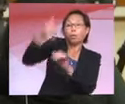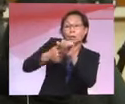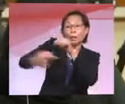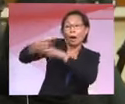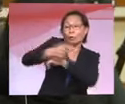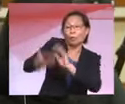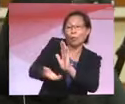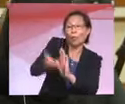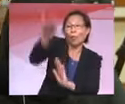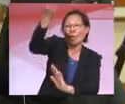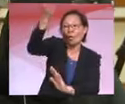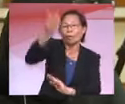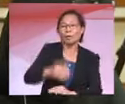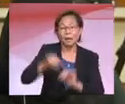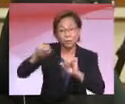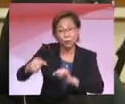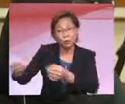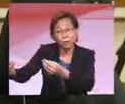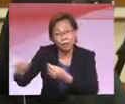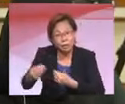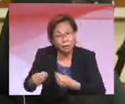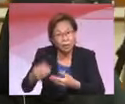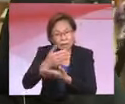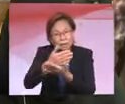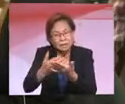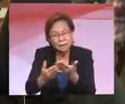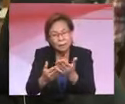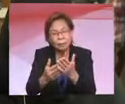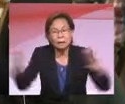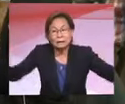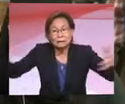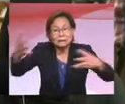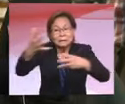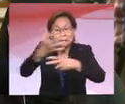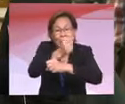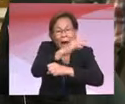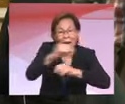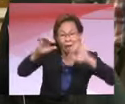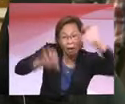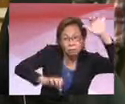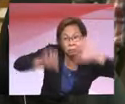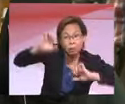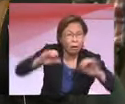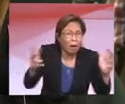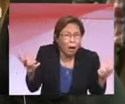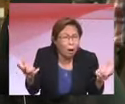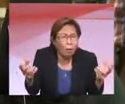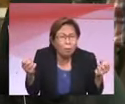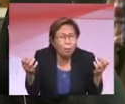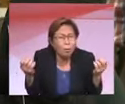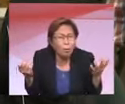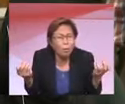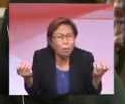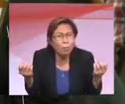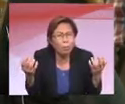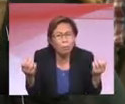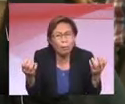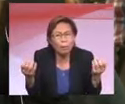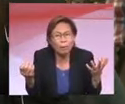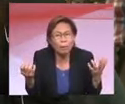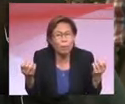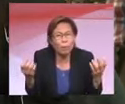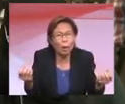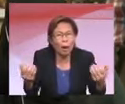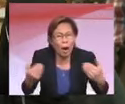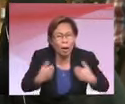So for Malaysia side, could you give a summarize and assessment how many people